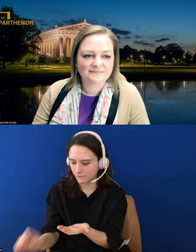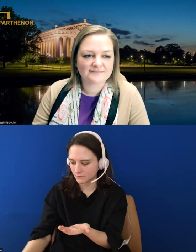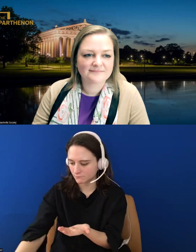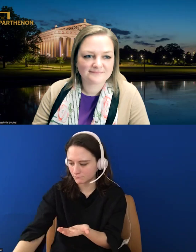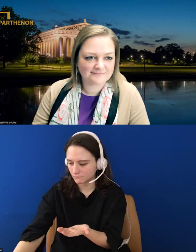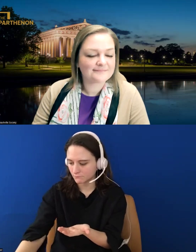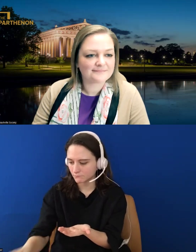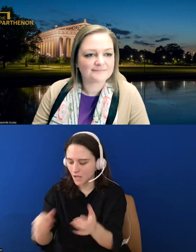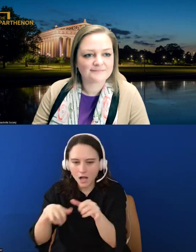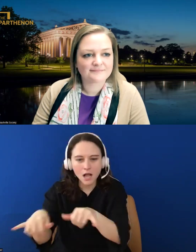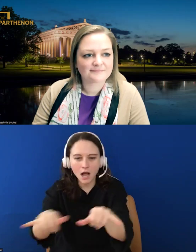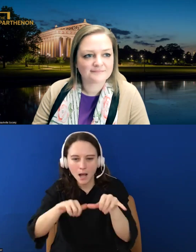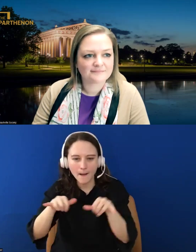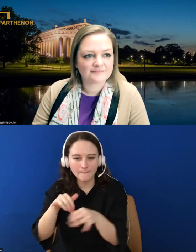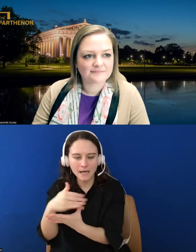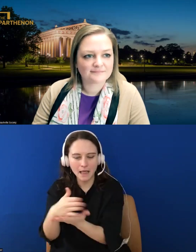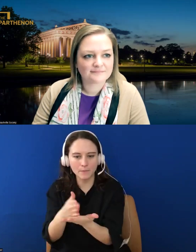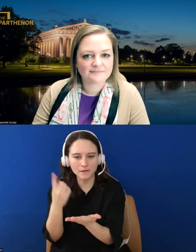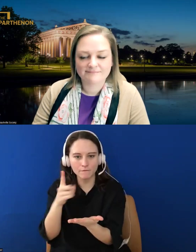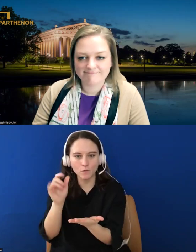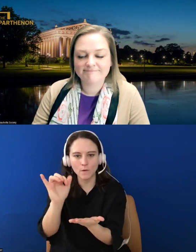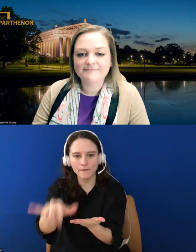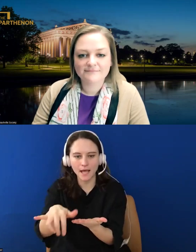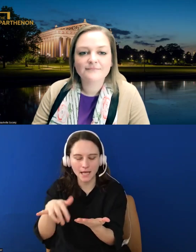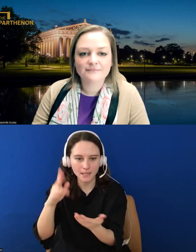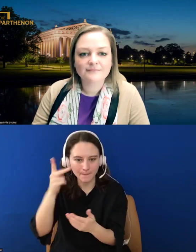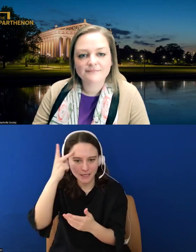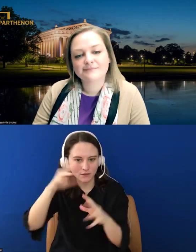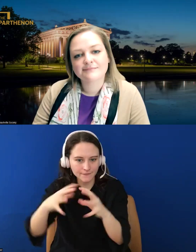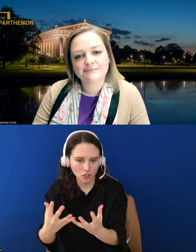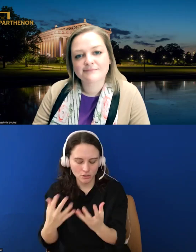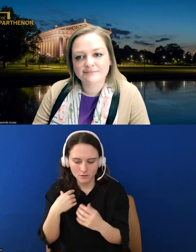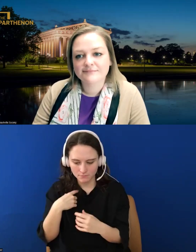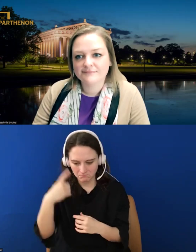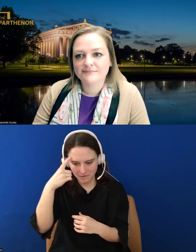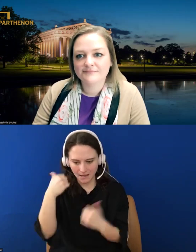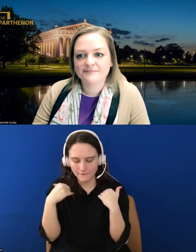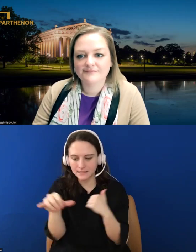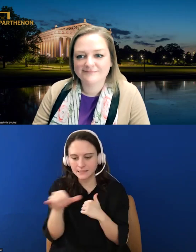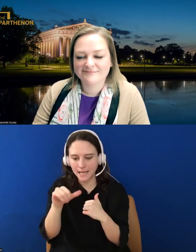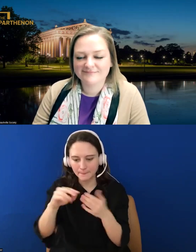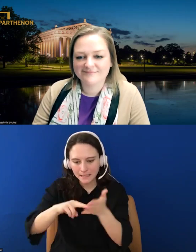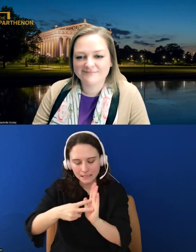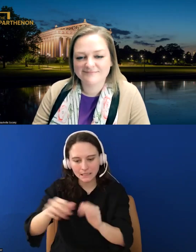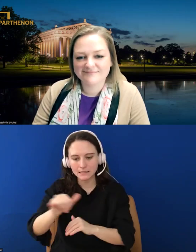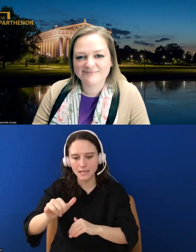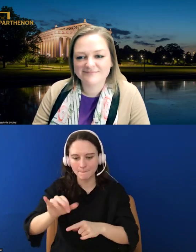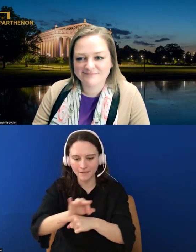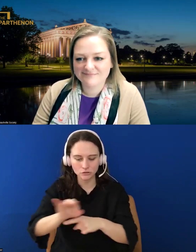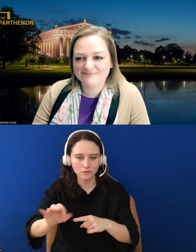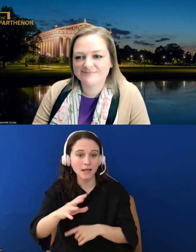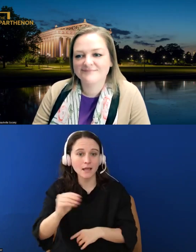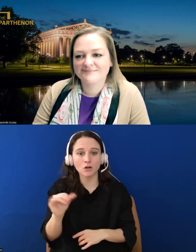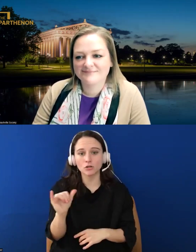Like a common element in this political sphere. I think it has the same meaning and the same function. And also